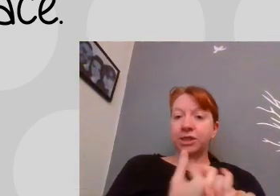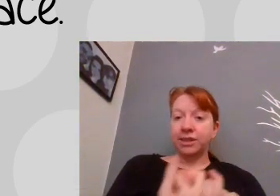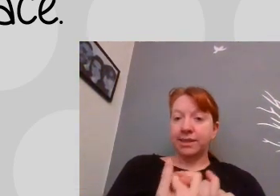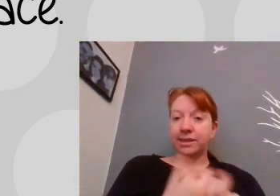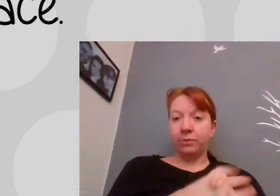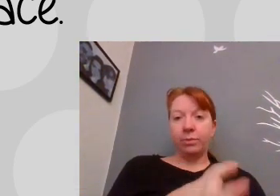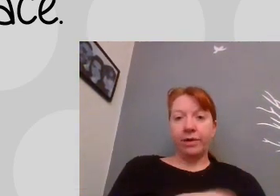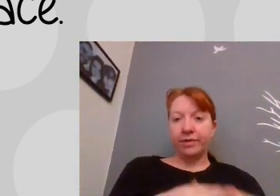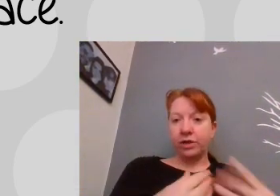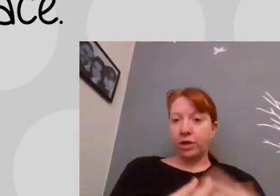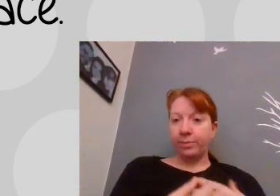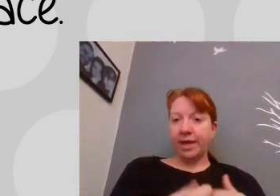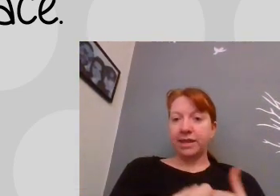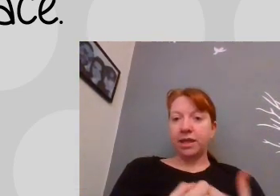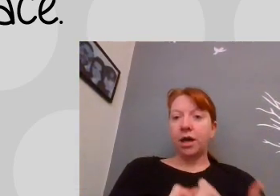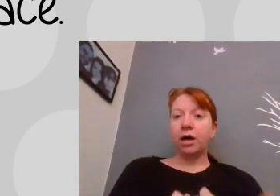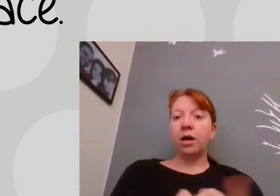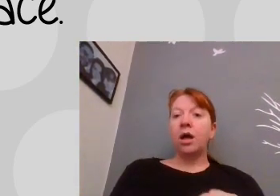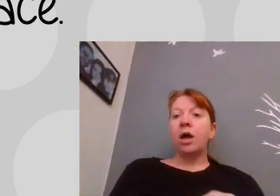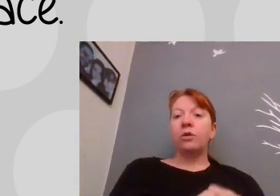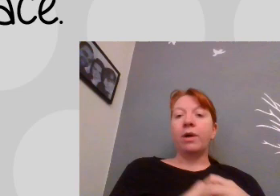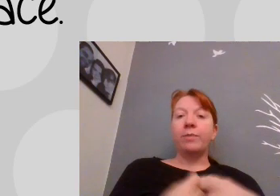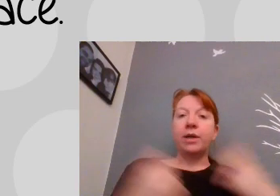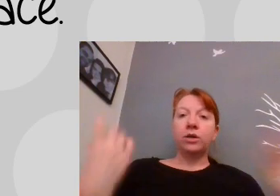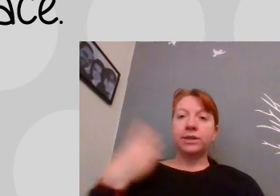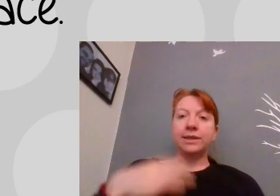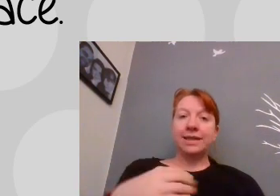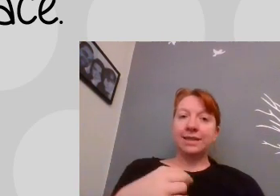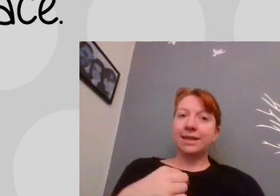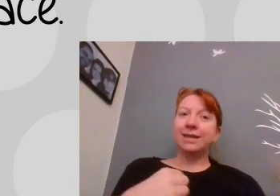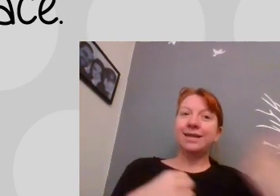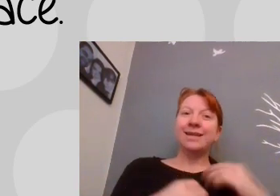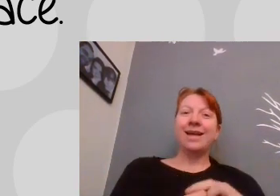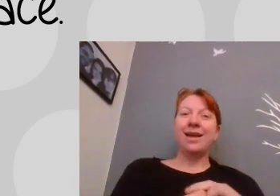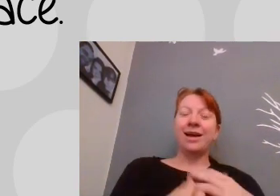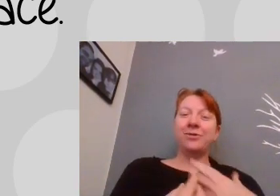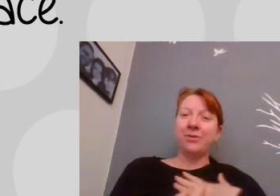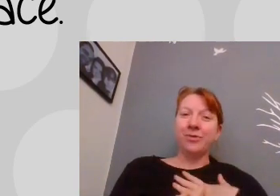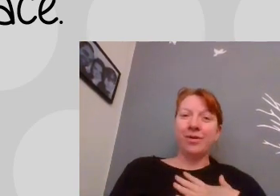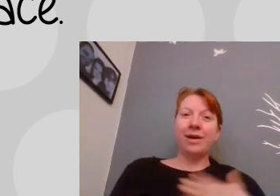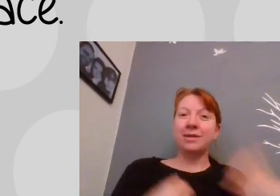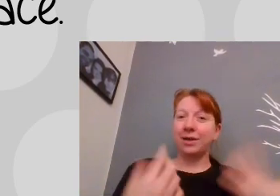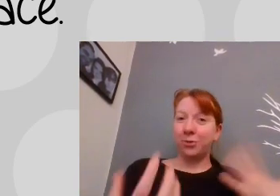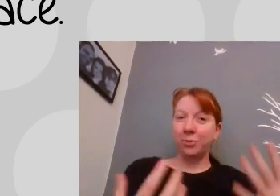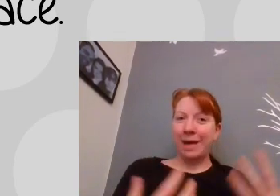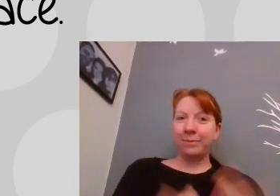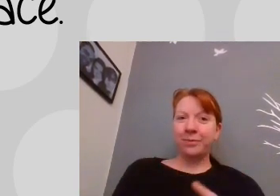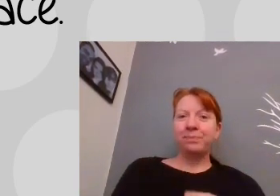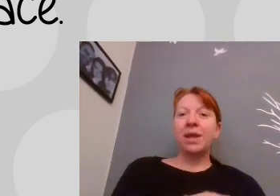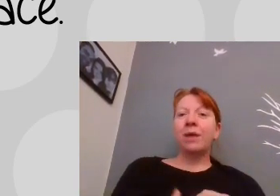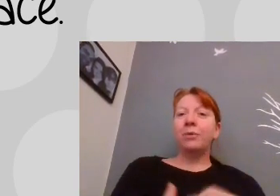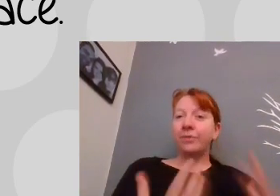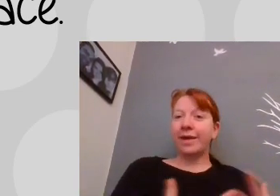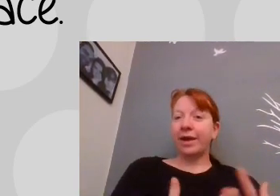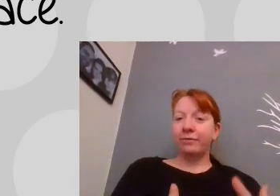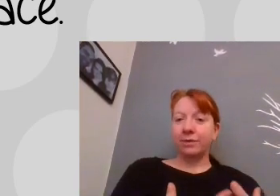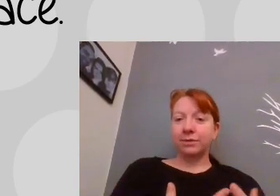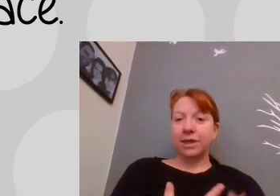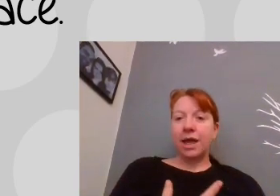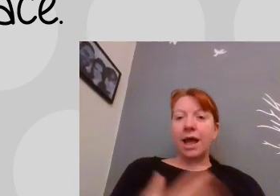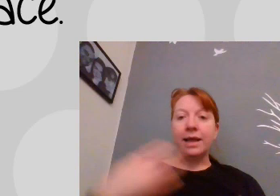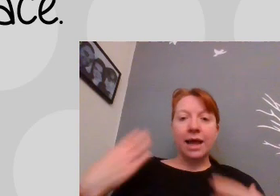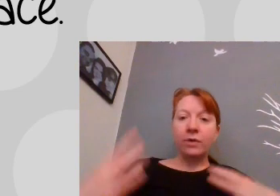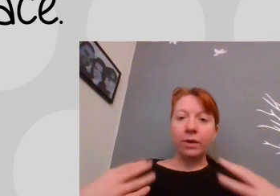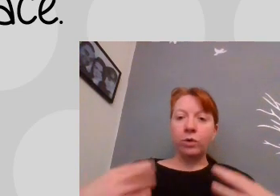gravitational positioning system. You might have seen GPS in the car. You might have been lost and needed it. I use it all the time. It's like Google Maps. We use it to get